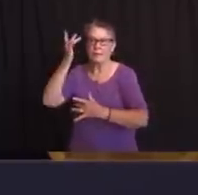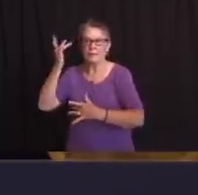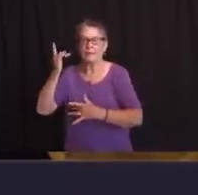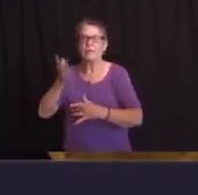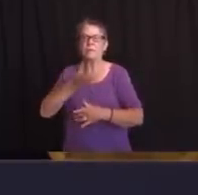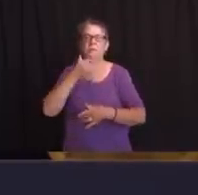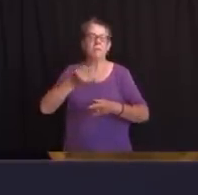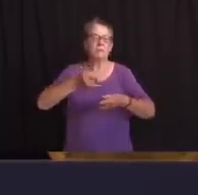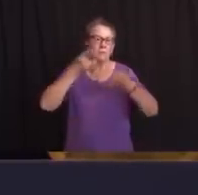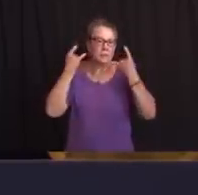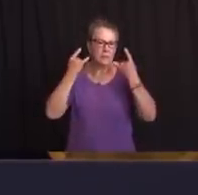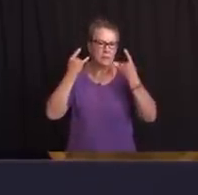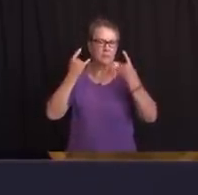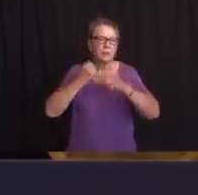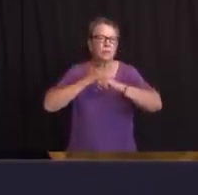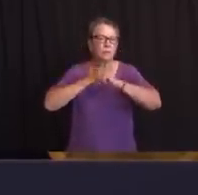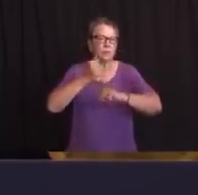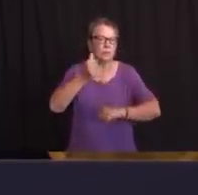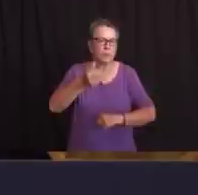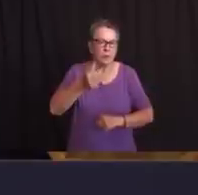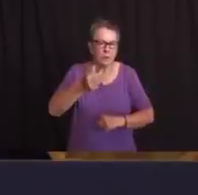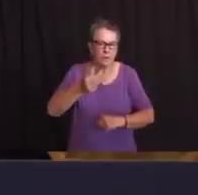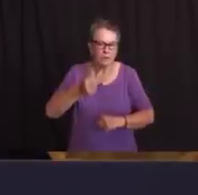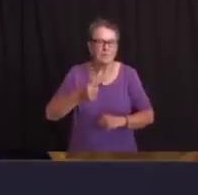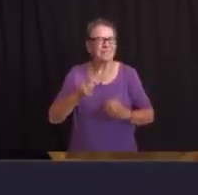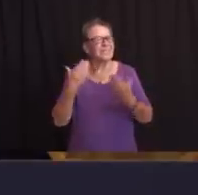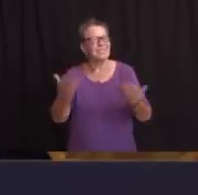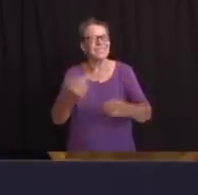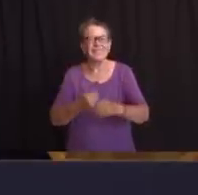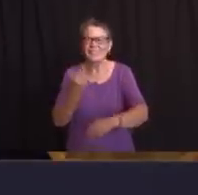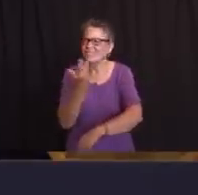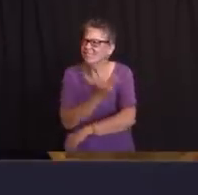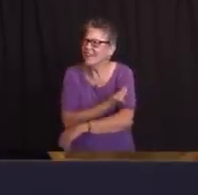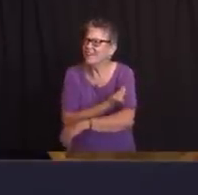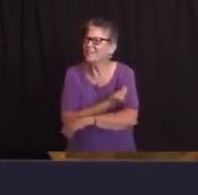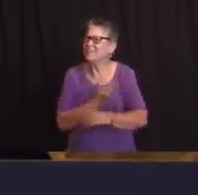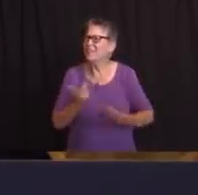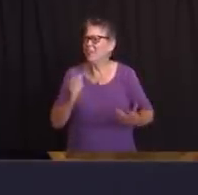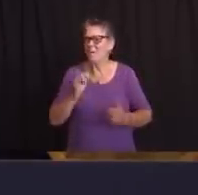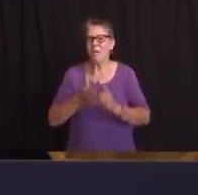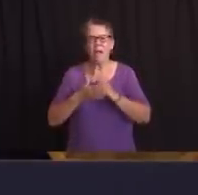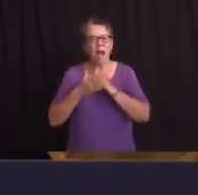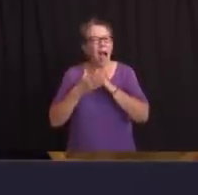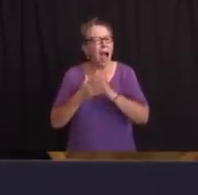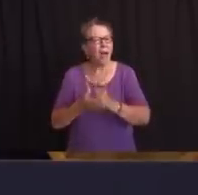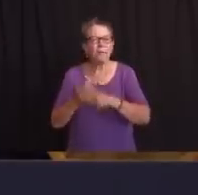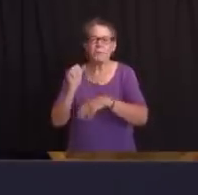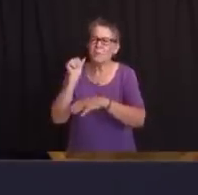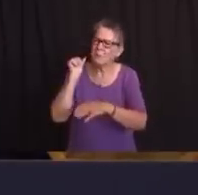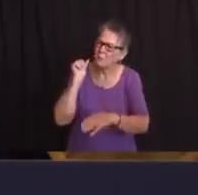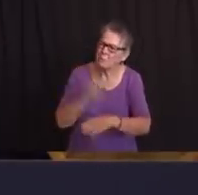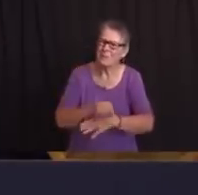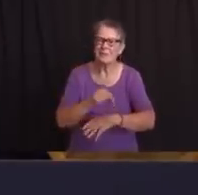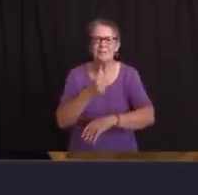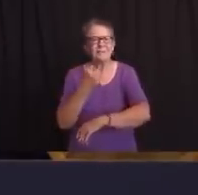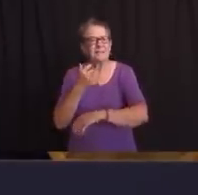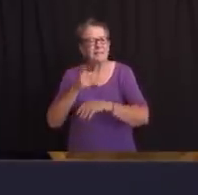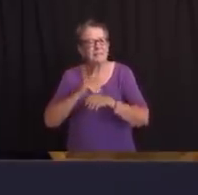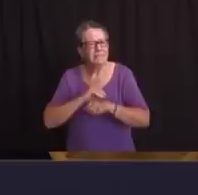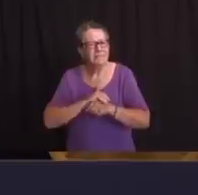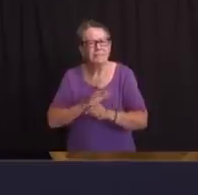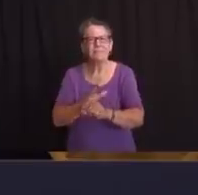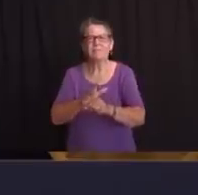meantime, please get vaccinated. It's the one thing, I think we've beaten this one to death here today. It's the one thing we know you can do that